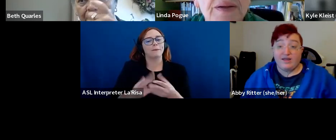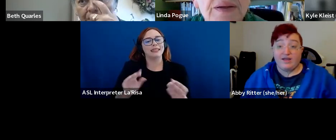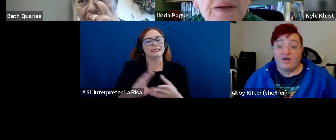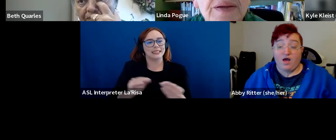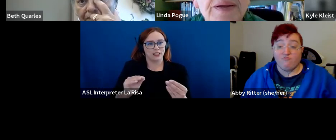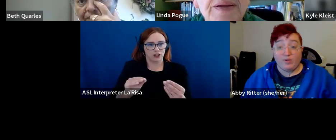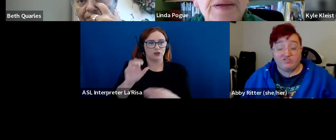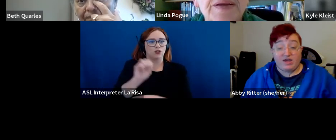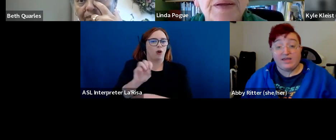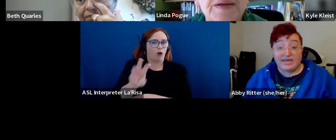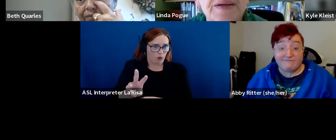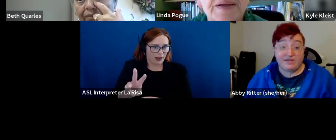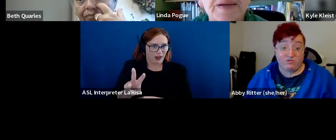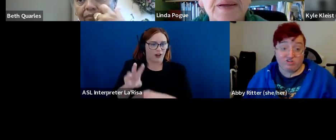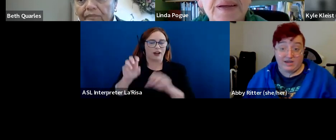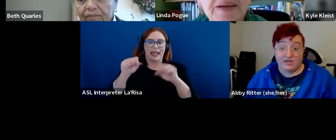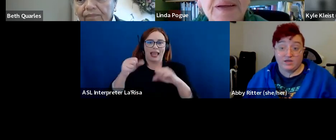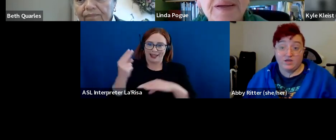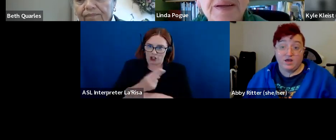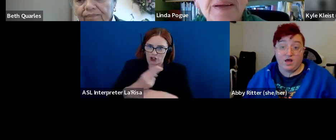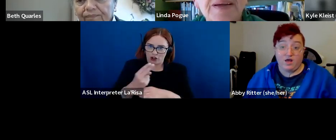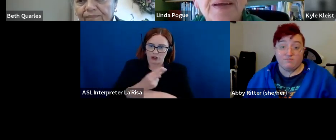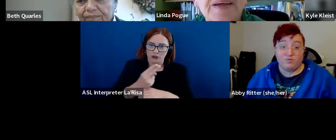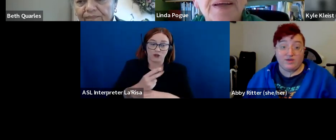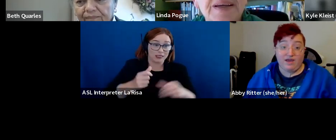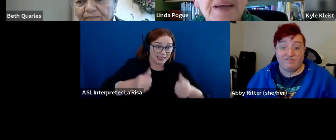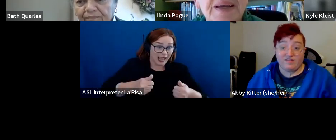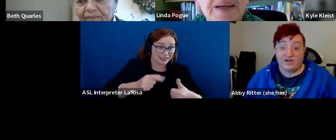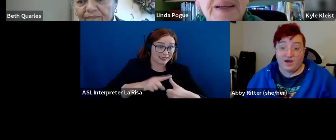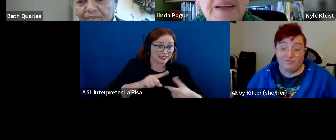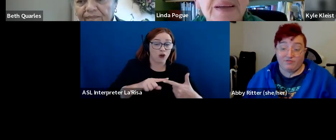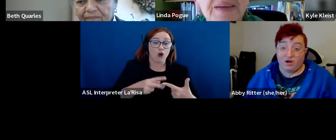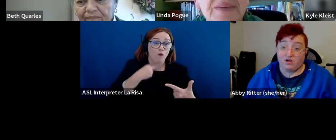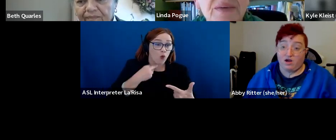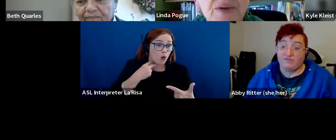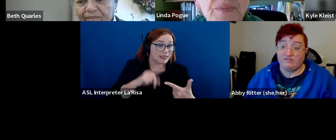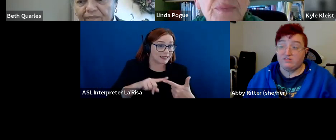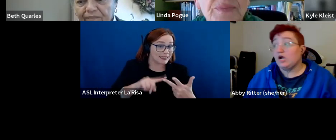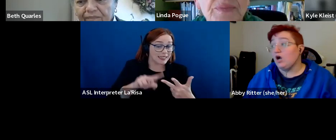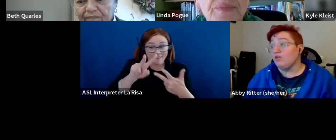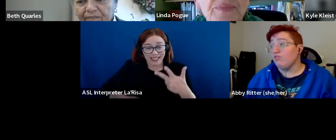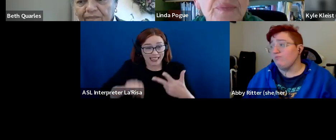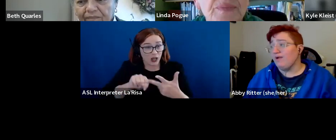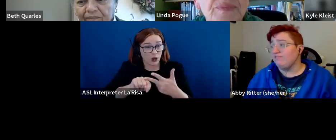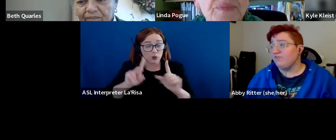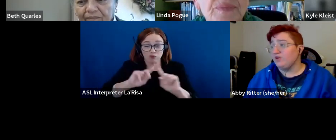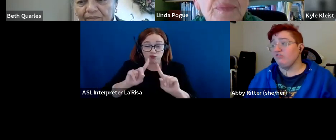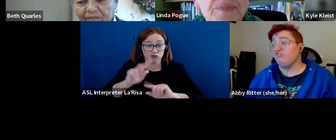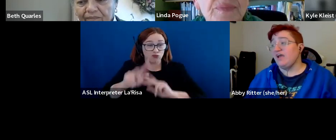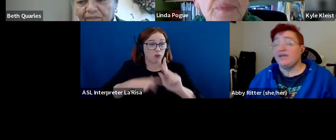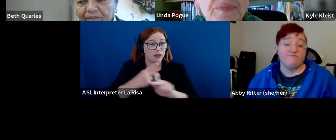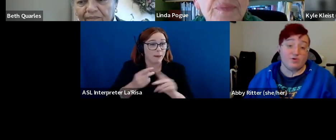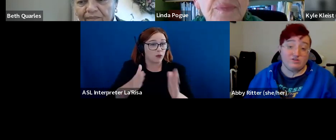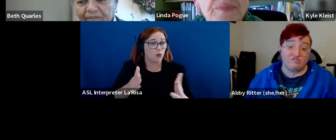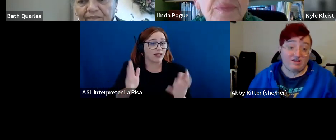text chatting, voice chatting, and video chatting. We have set it up for our conference. There are threads for